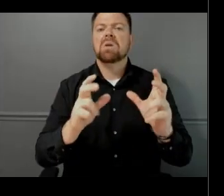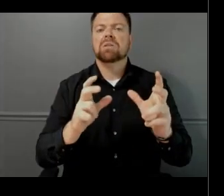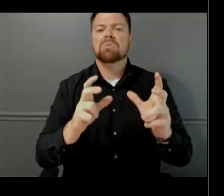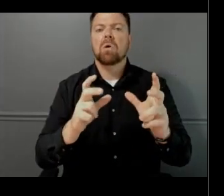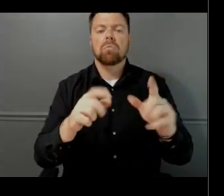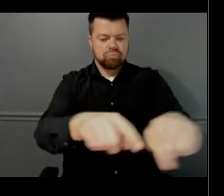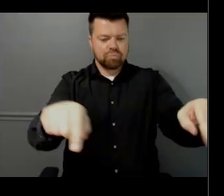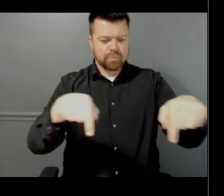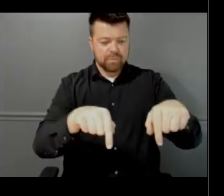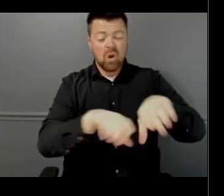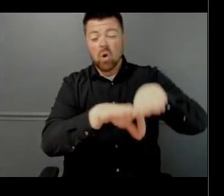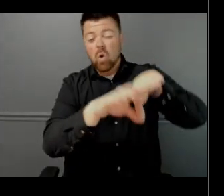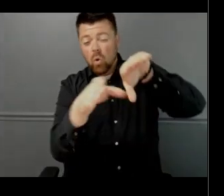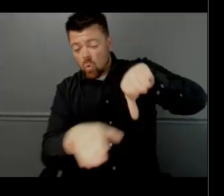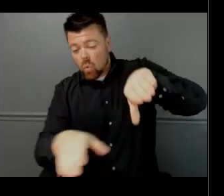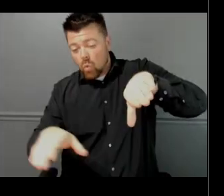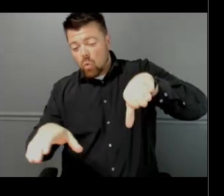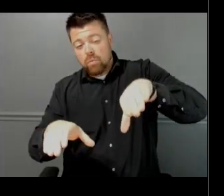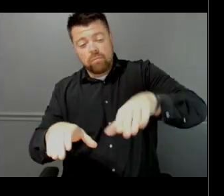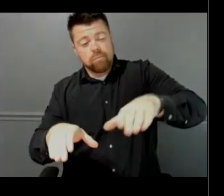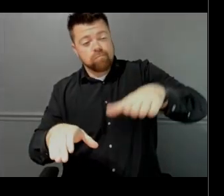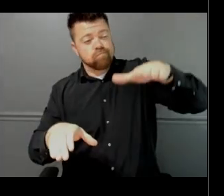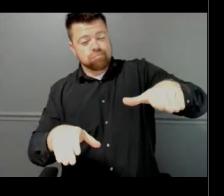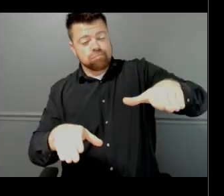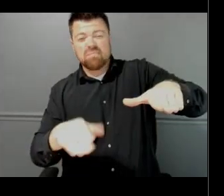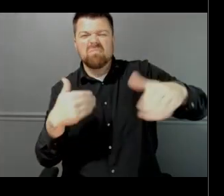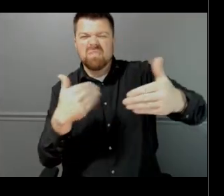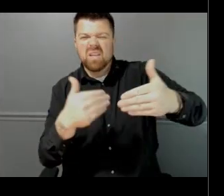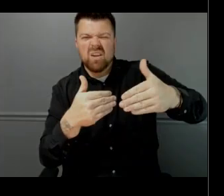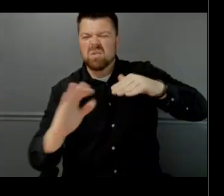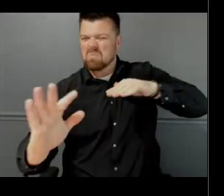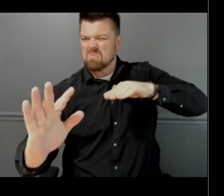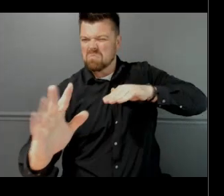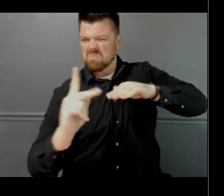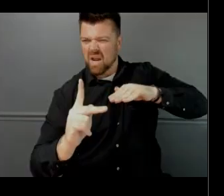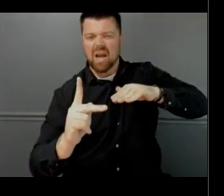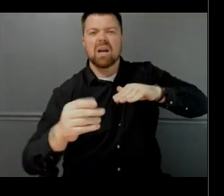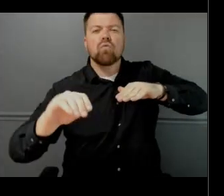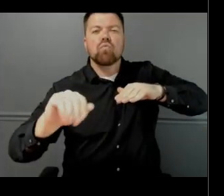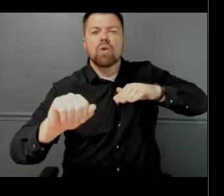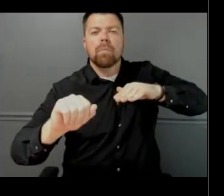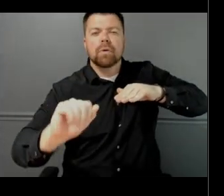hill toward the rear of the property. Now,